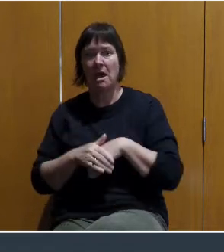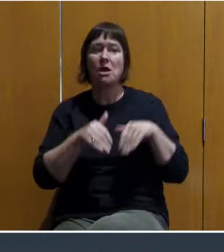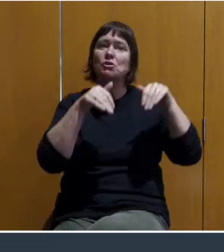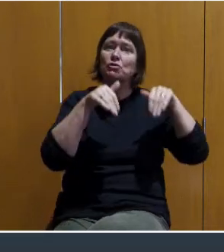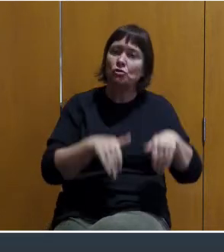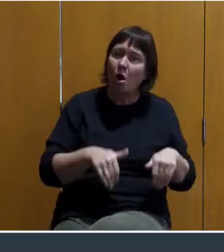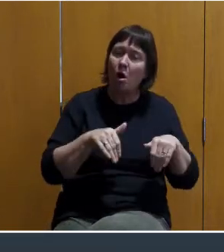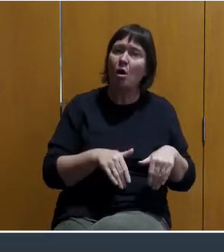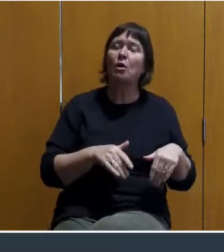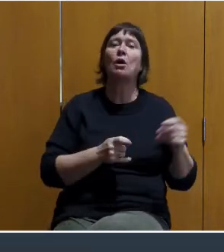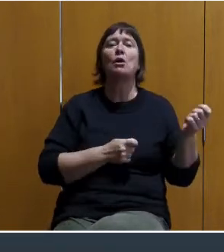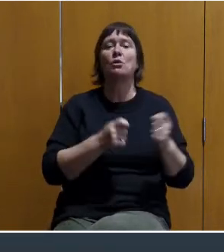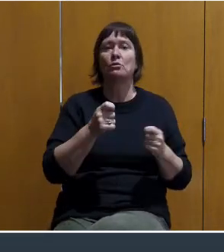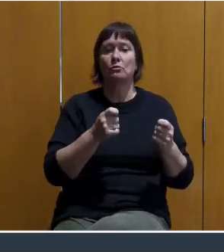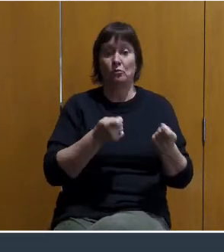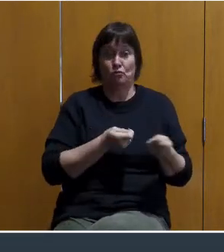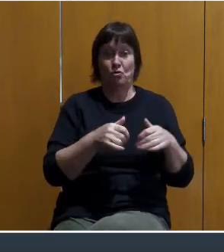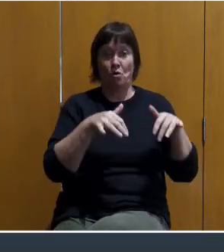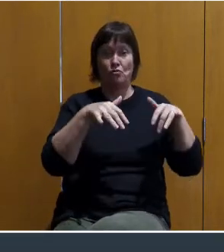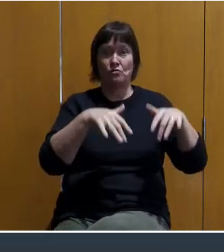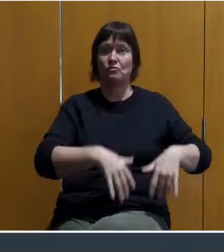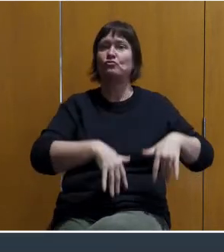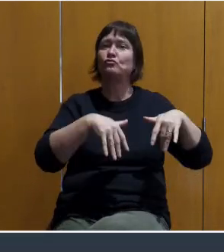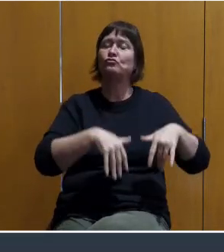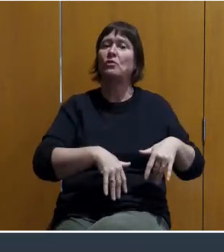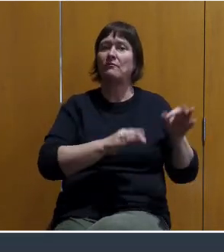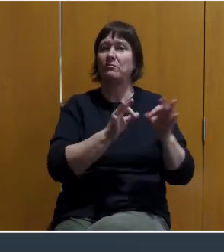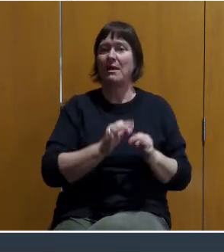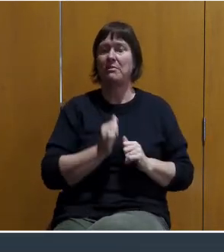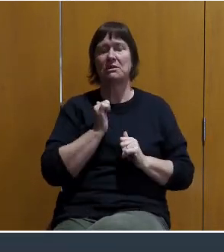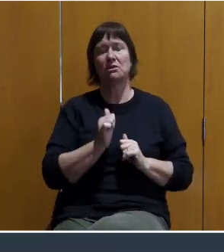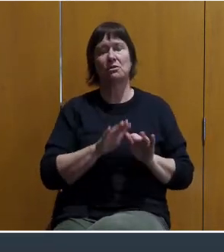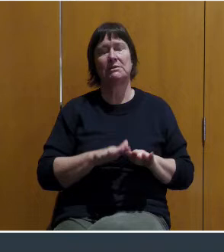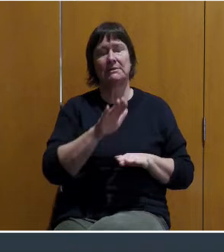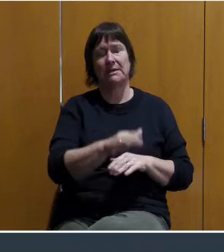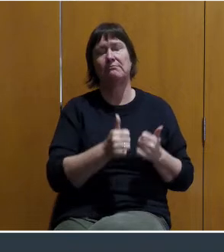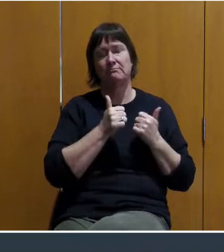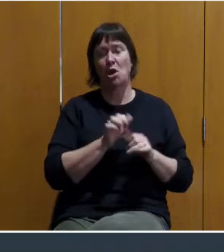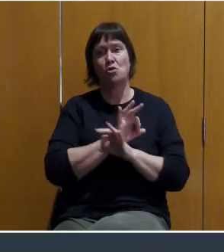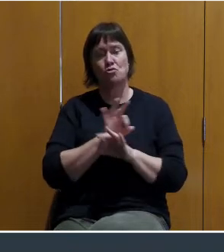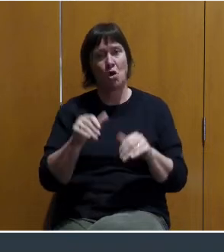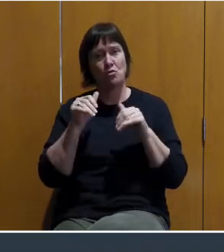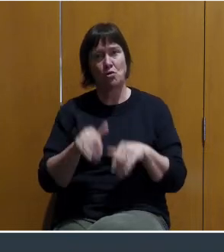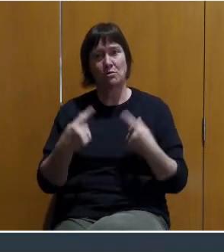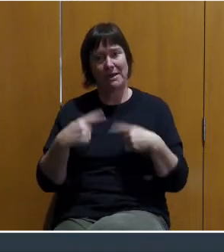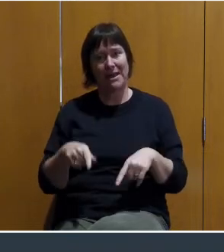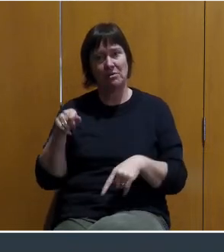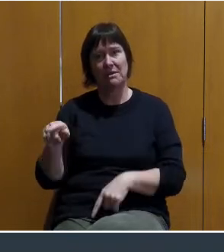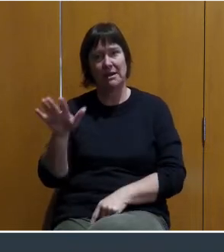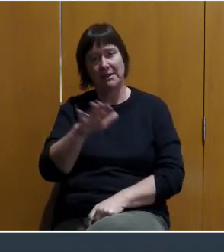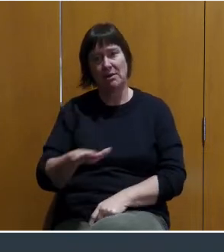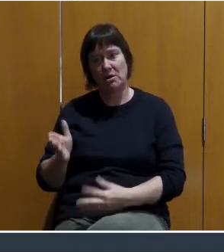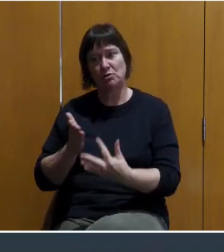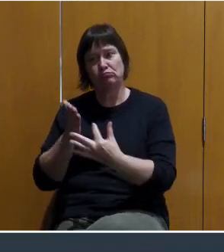control draft plan. I realise that, but it's a great step for not having dogs disturbing the